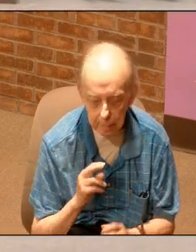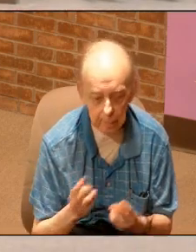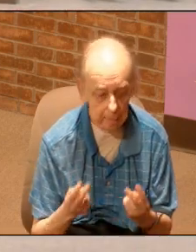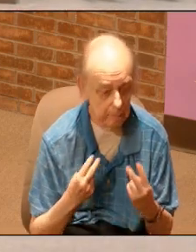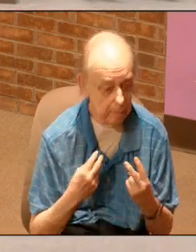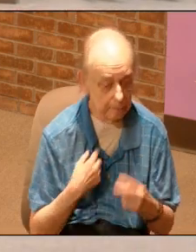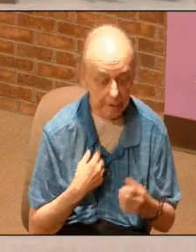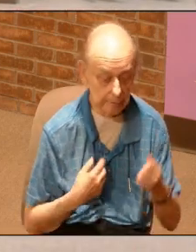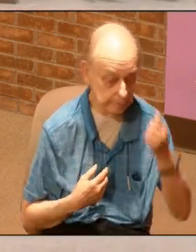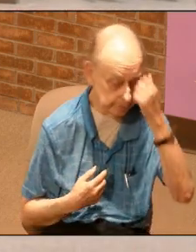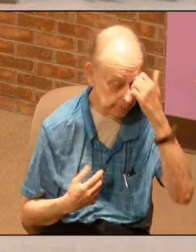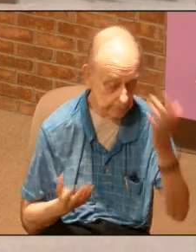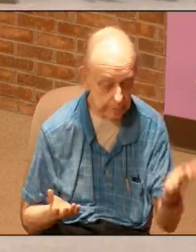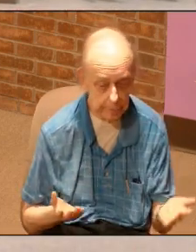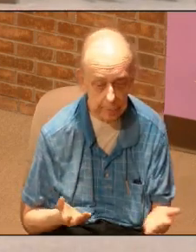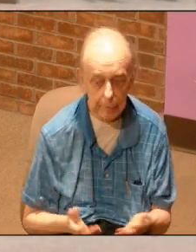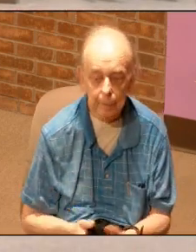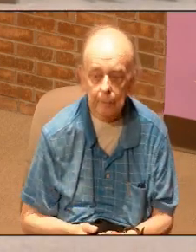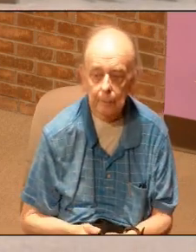like I'm stupid.